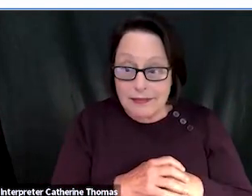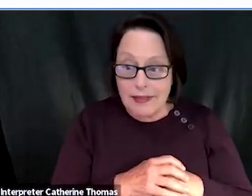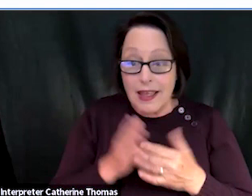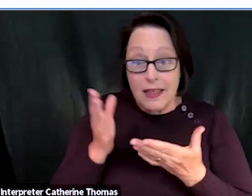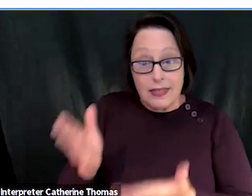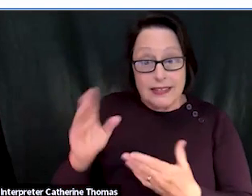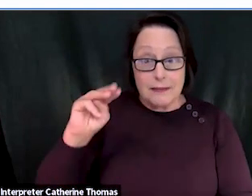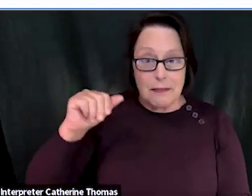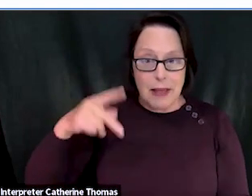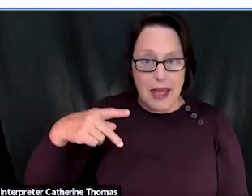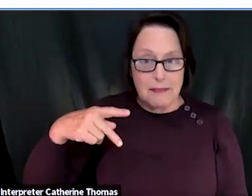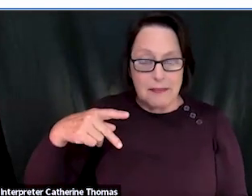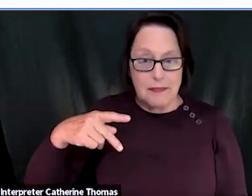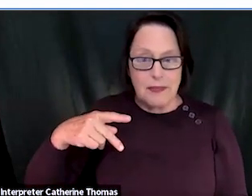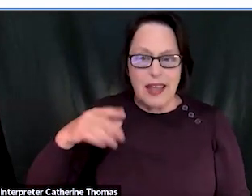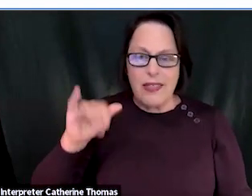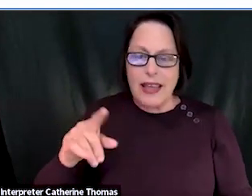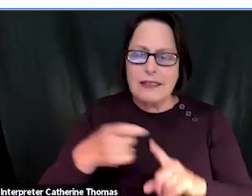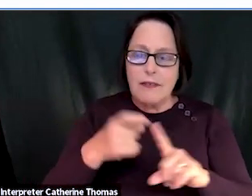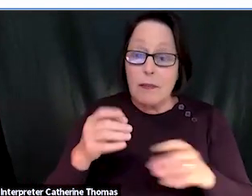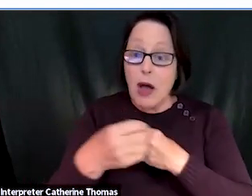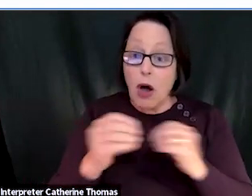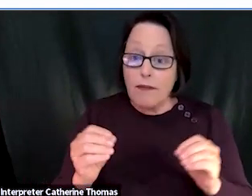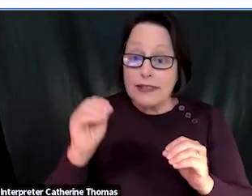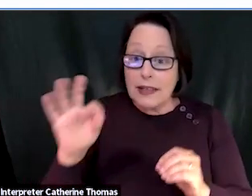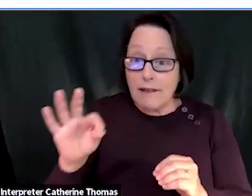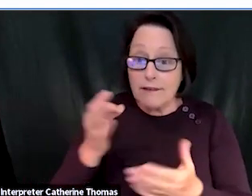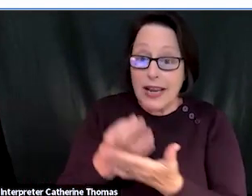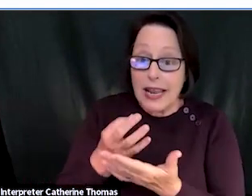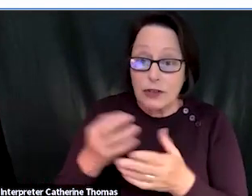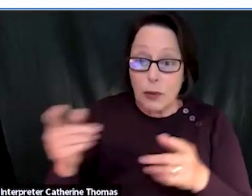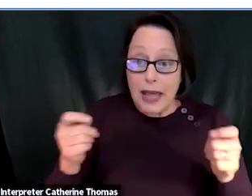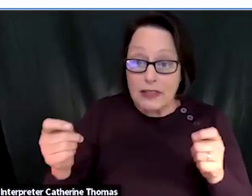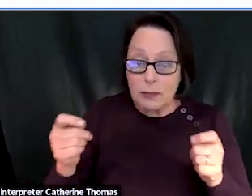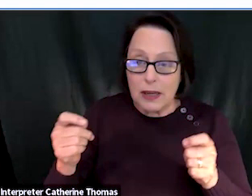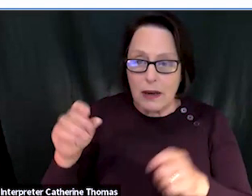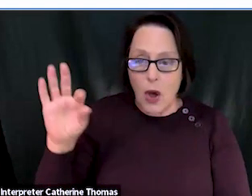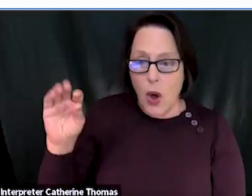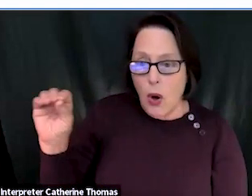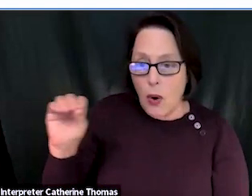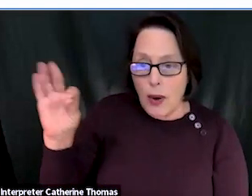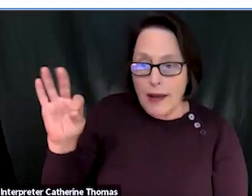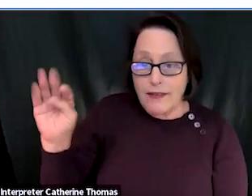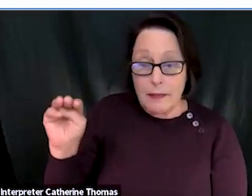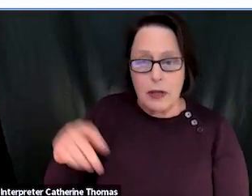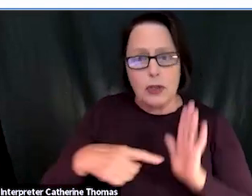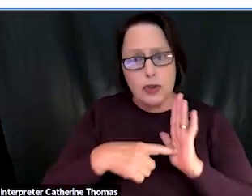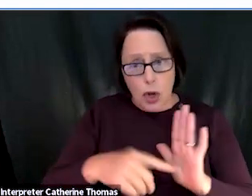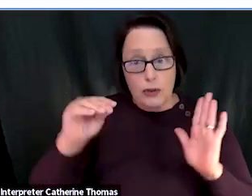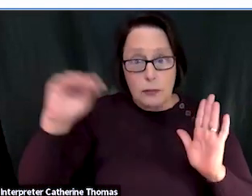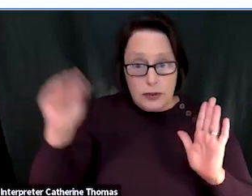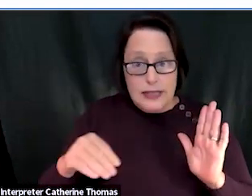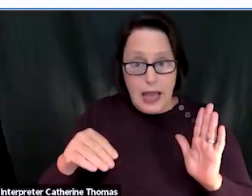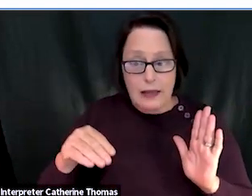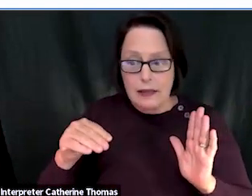here, produced by the Office of Financial Management, shows the percent in households